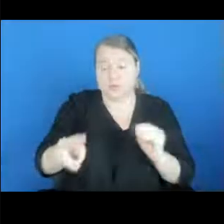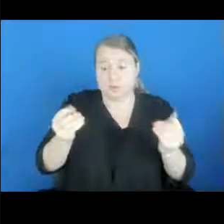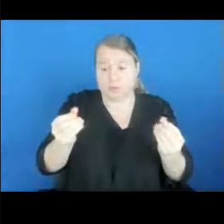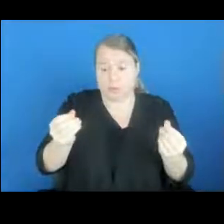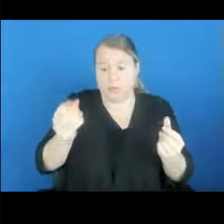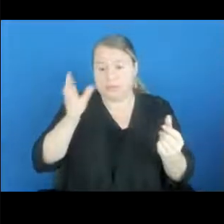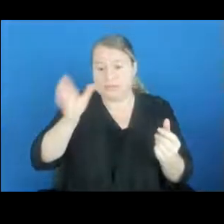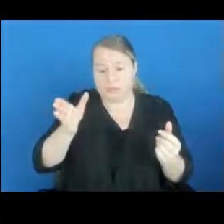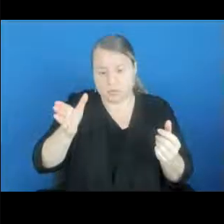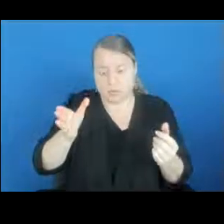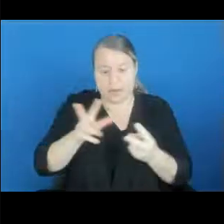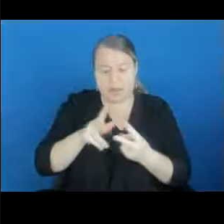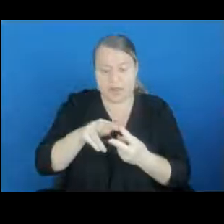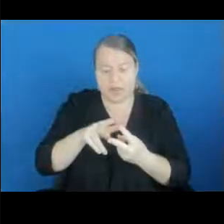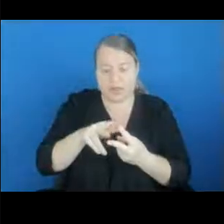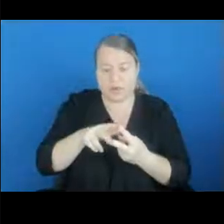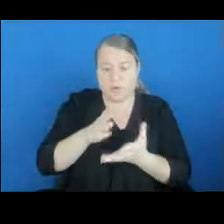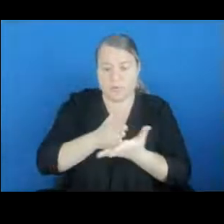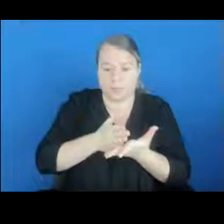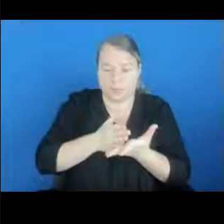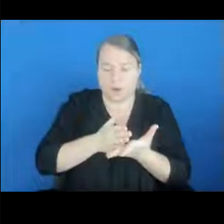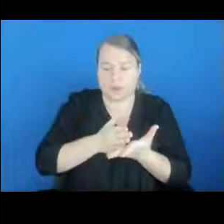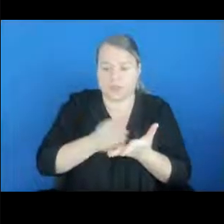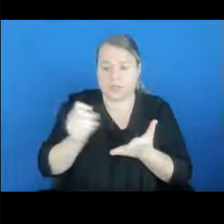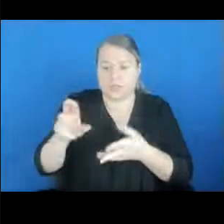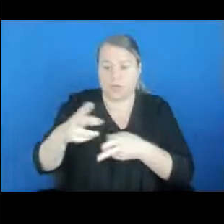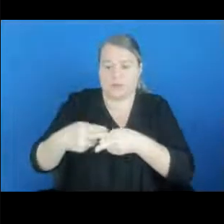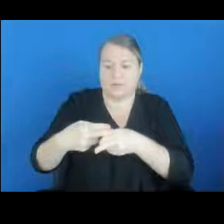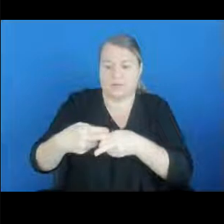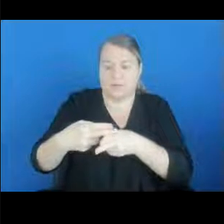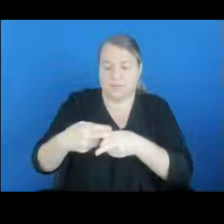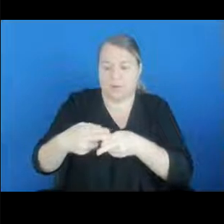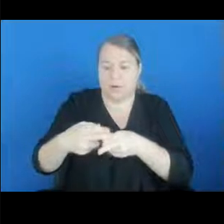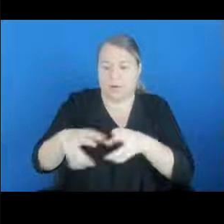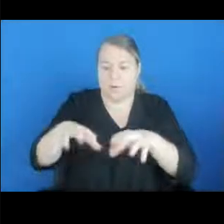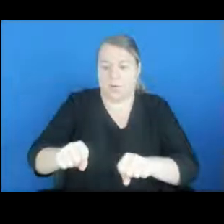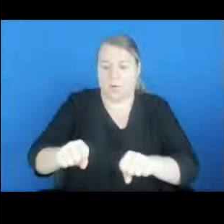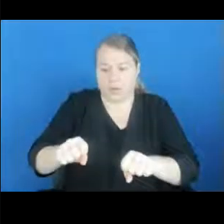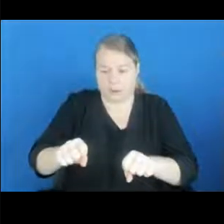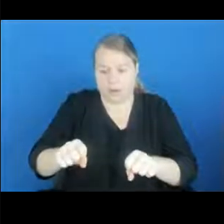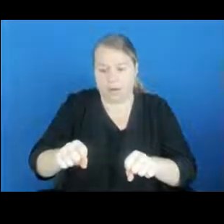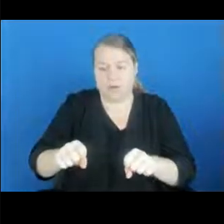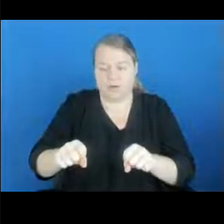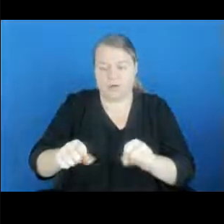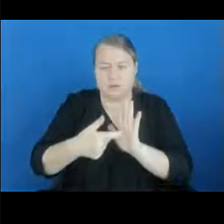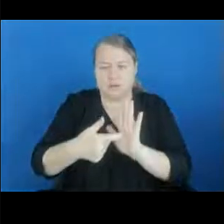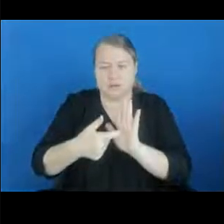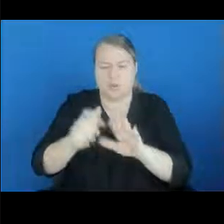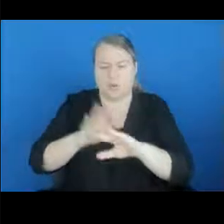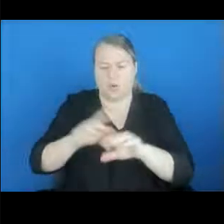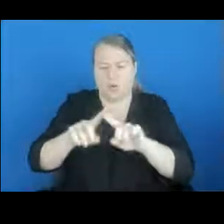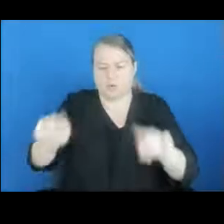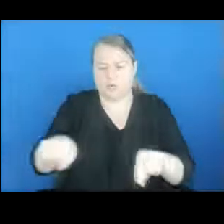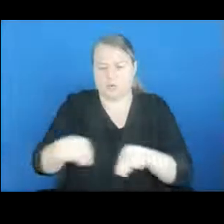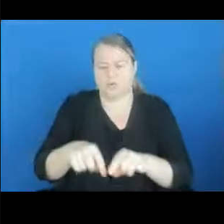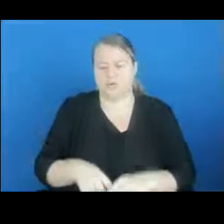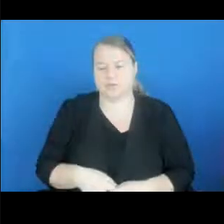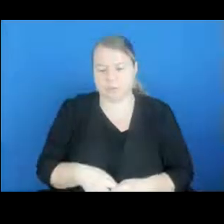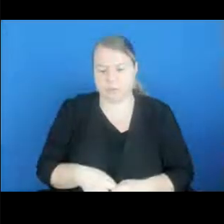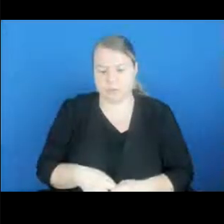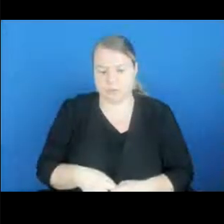will either partially be or temporarily be acquired, as shown on the screen.